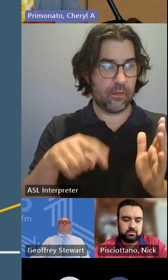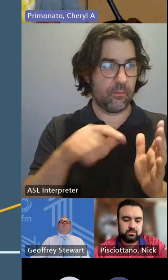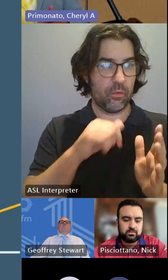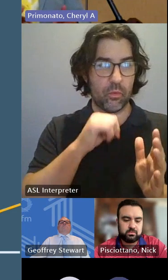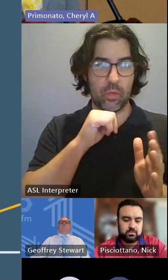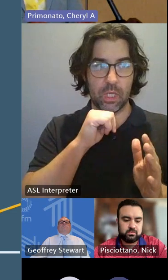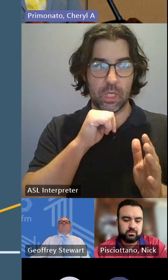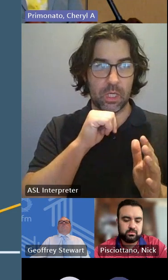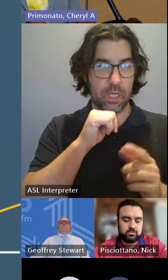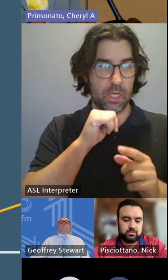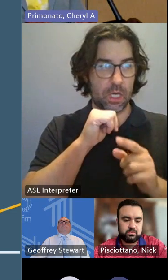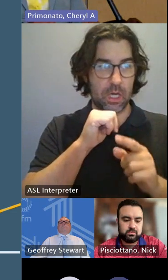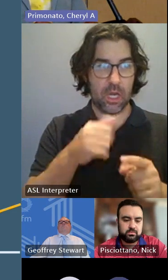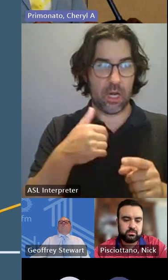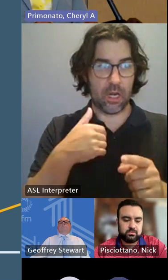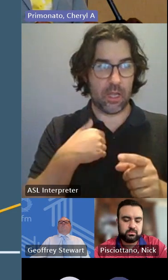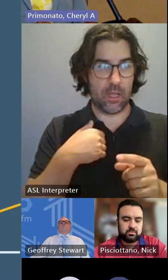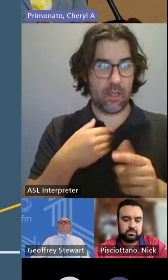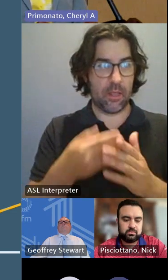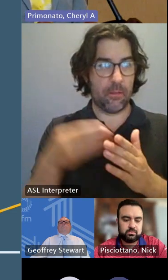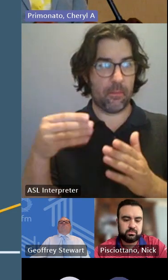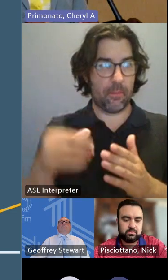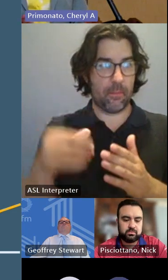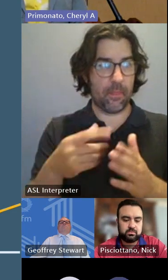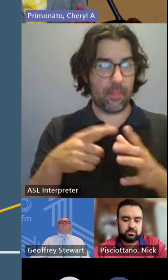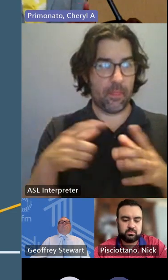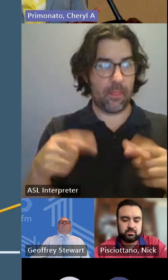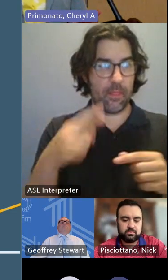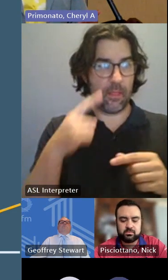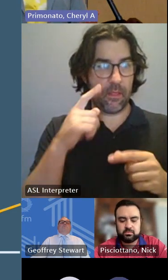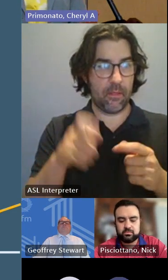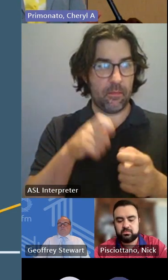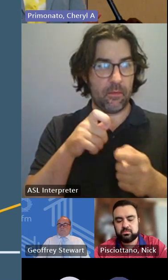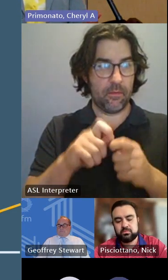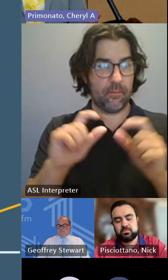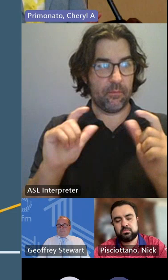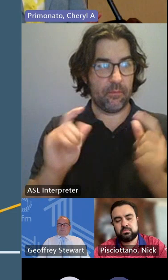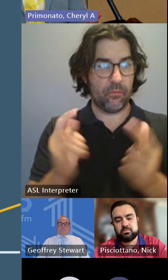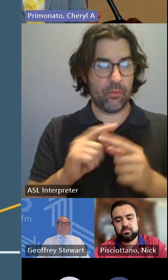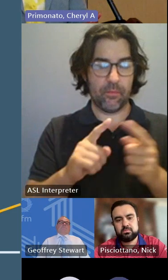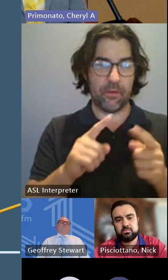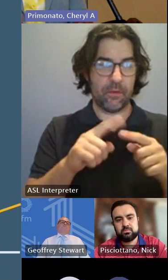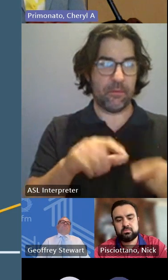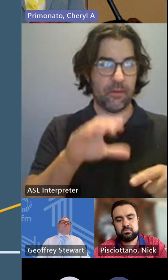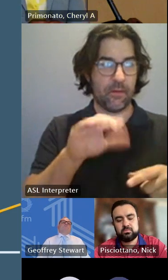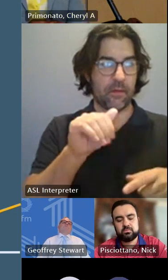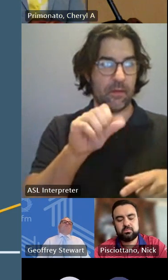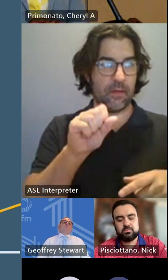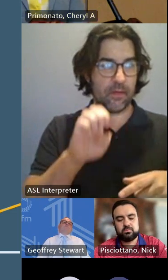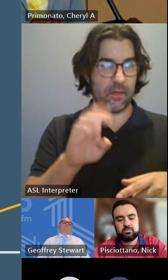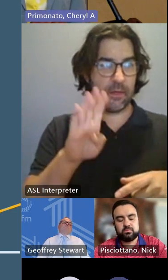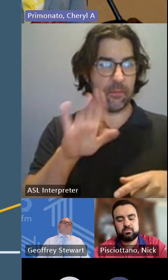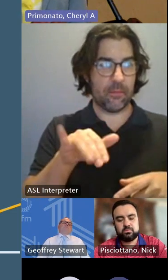for the employer not to have to purchase passes for particular groups. However, it's on a case-by-case basis.